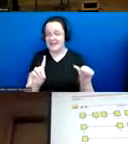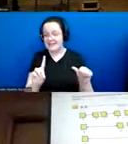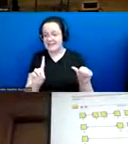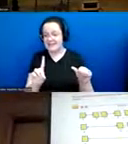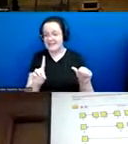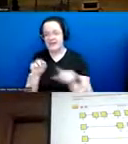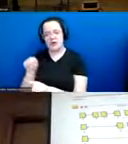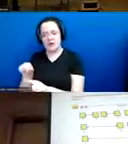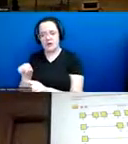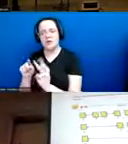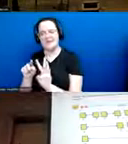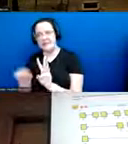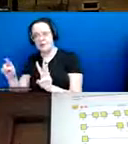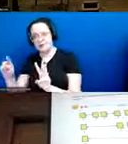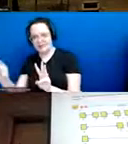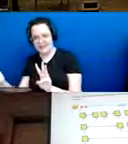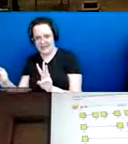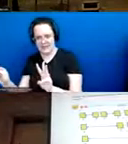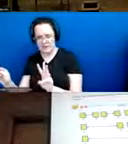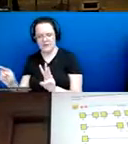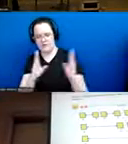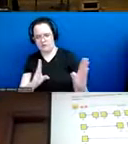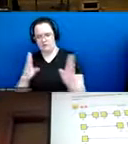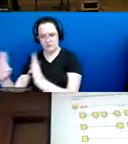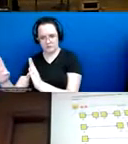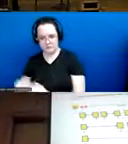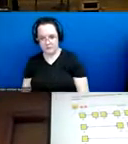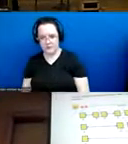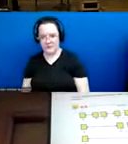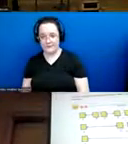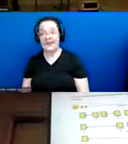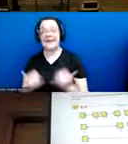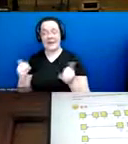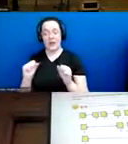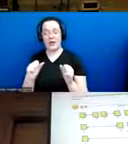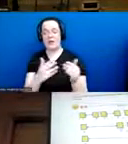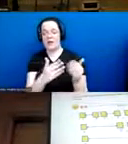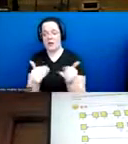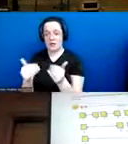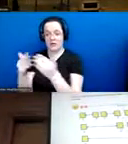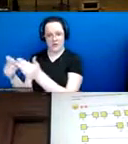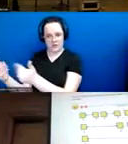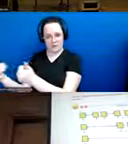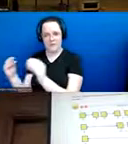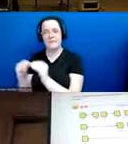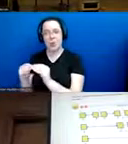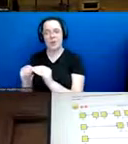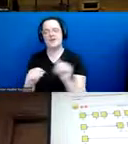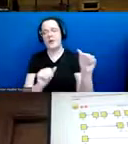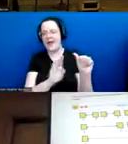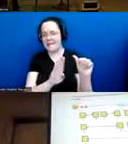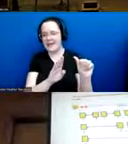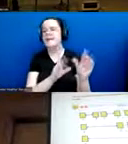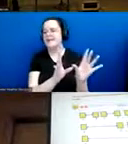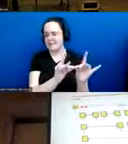goes from WC. And then what you can do is then make even smaller segments. For example, A and B are entangled, C and D